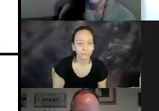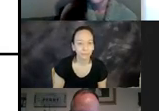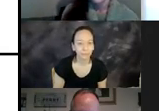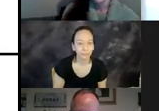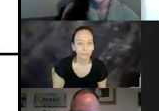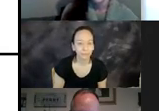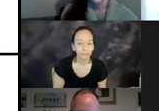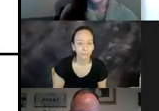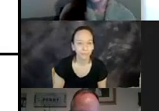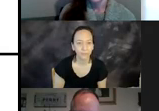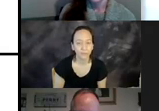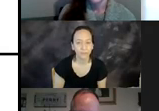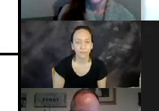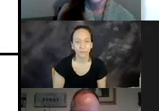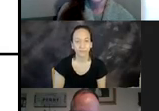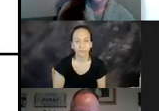Okay.